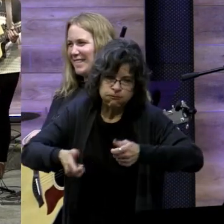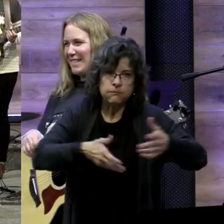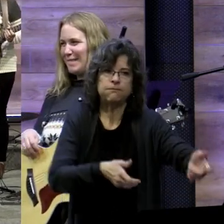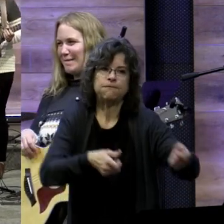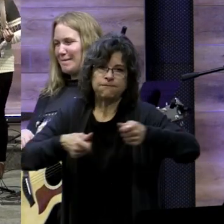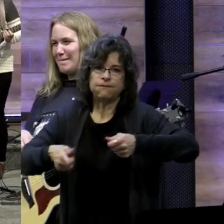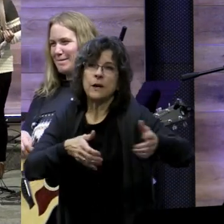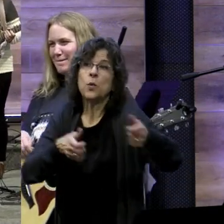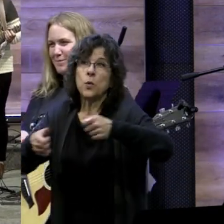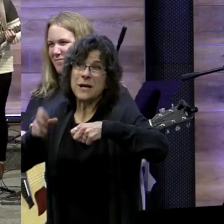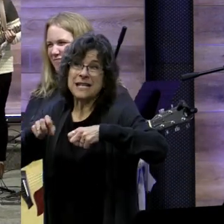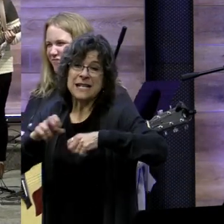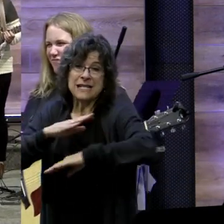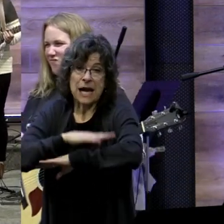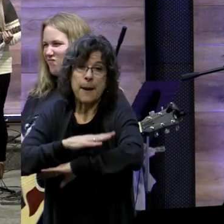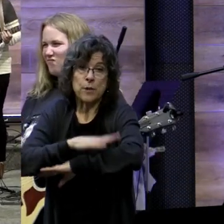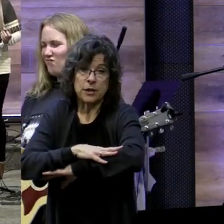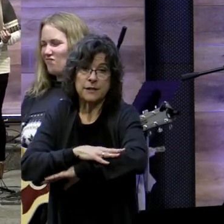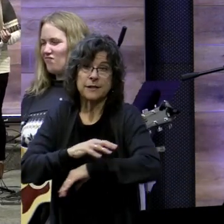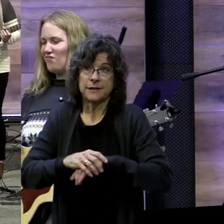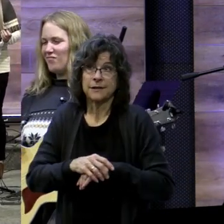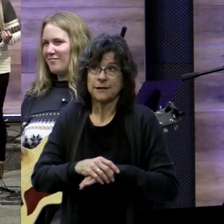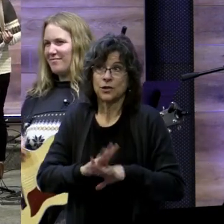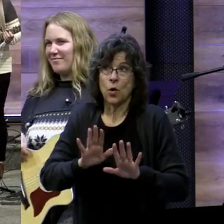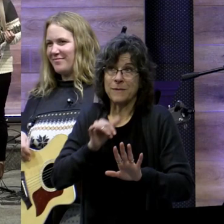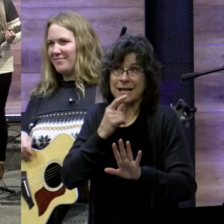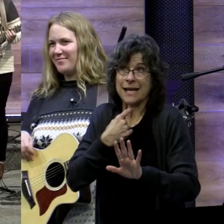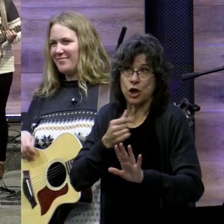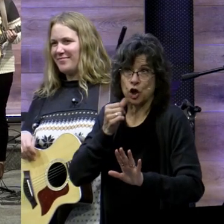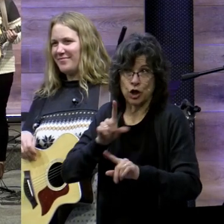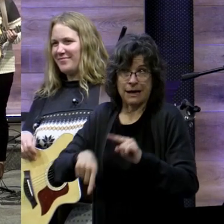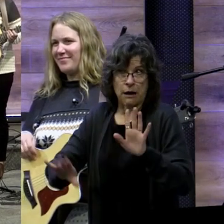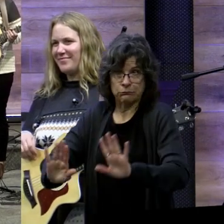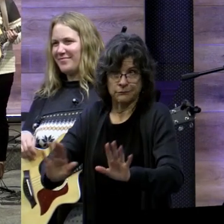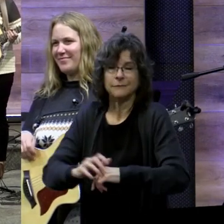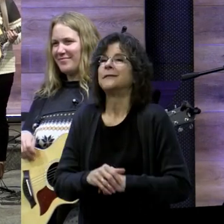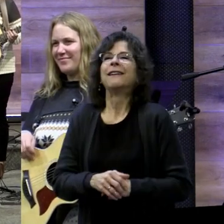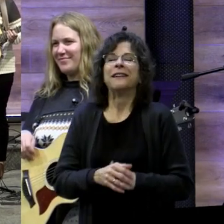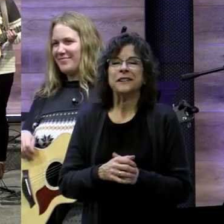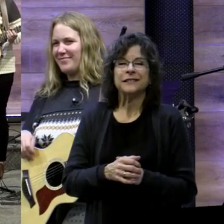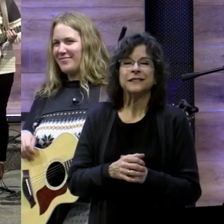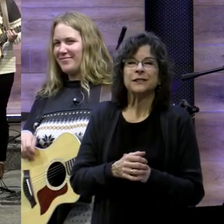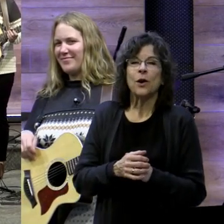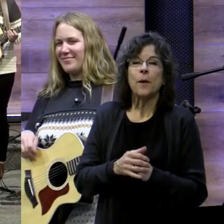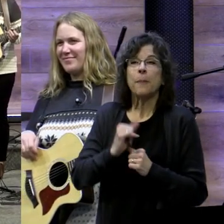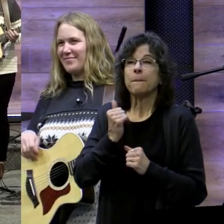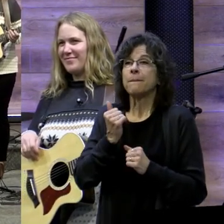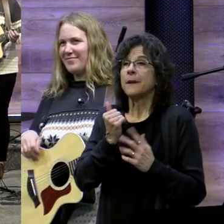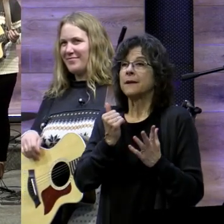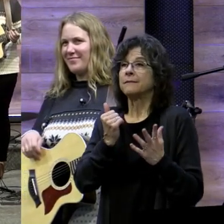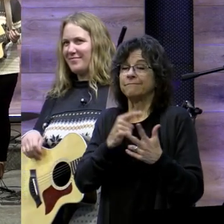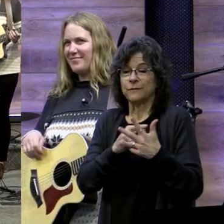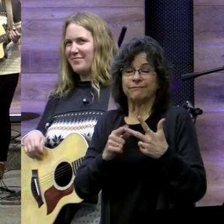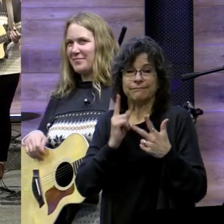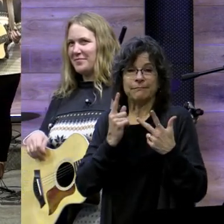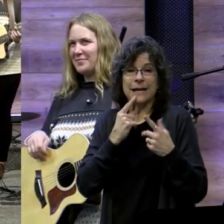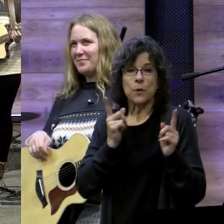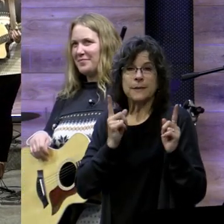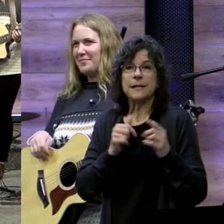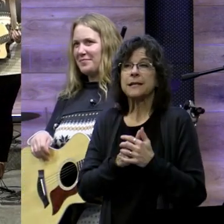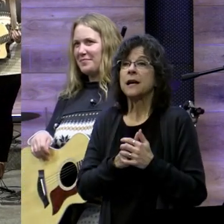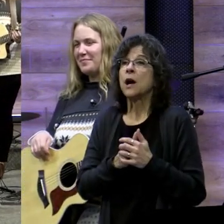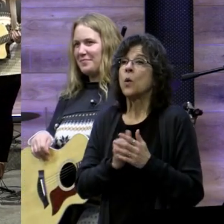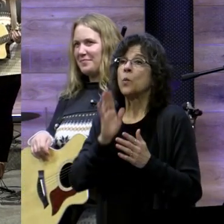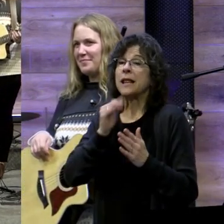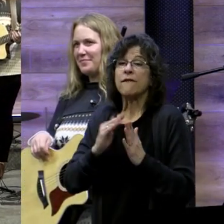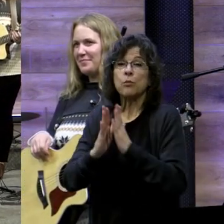us to bring those up and get set up here. So those are my big announcements for you guys. Thank you so much. We're going to have a prayer team up here.